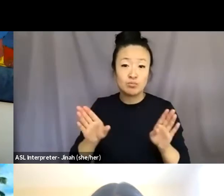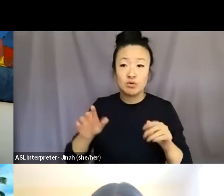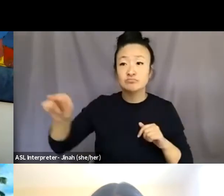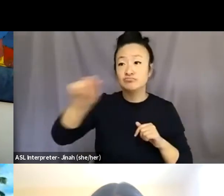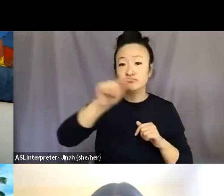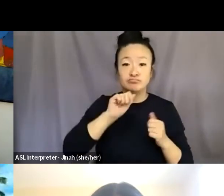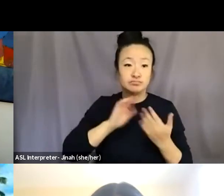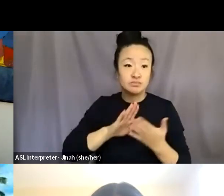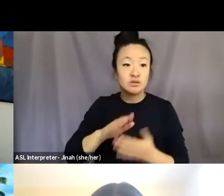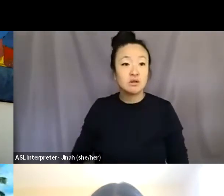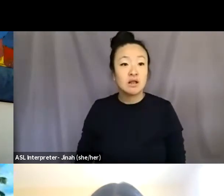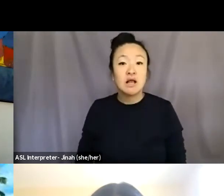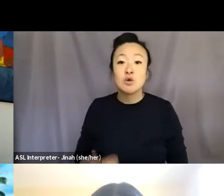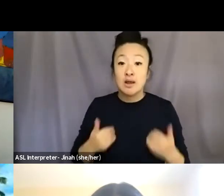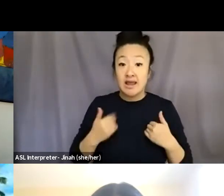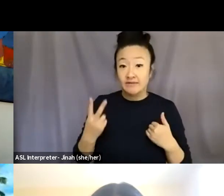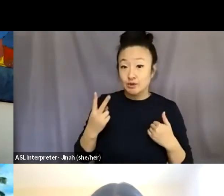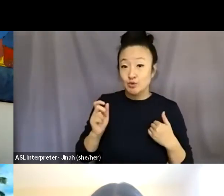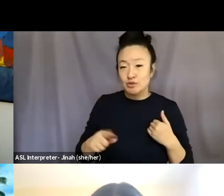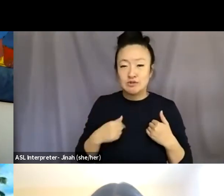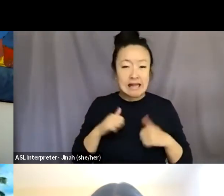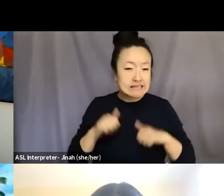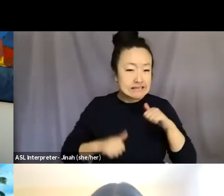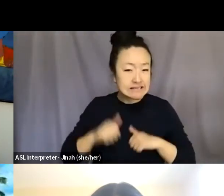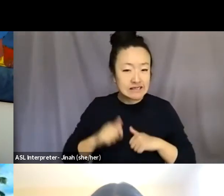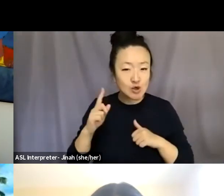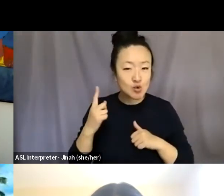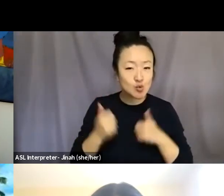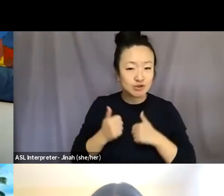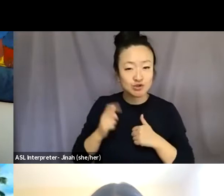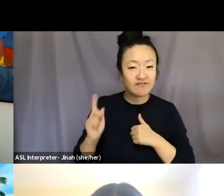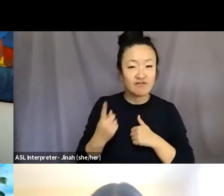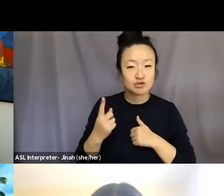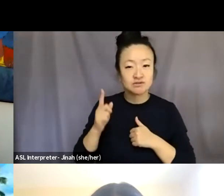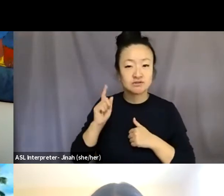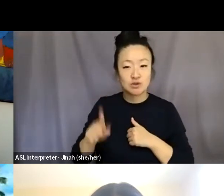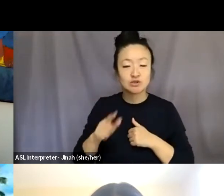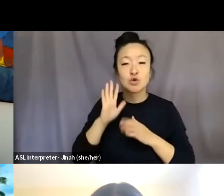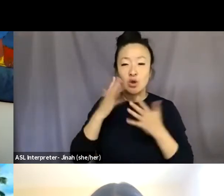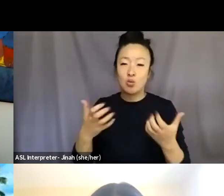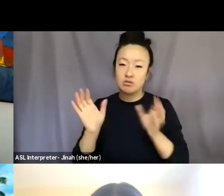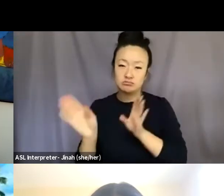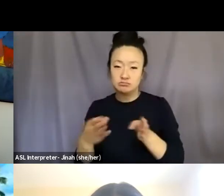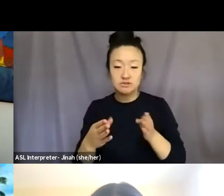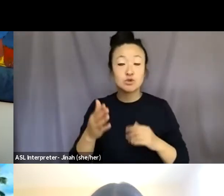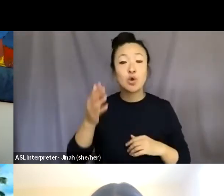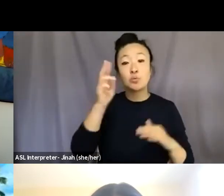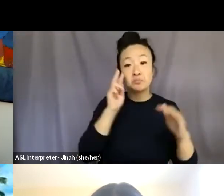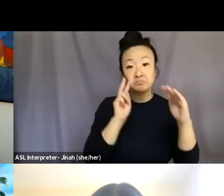I have two questions. I'm debating which one to ask first. So I'd like to pivot a little bit, then looking